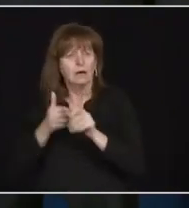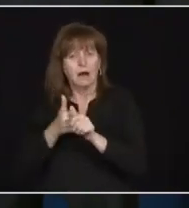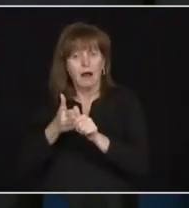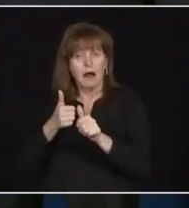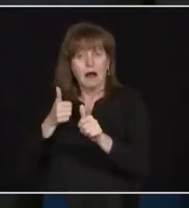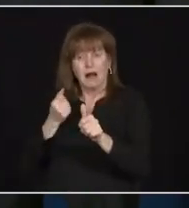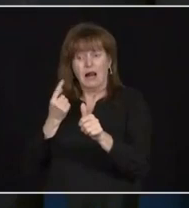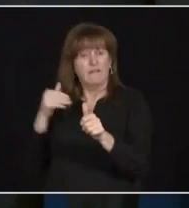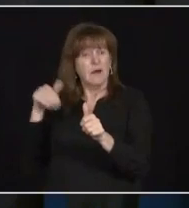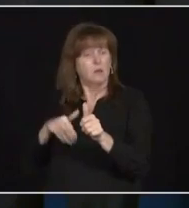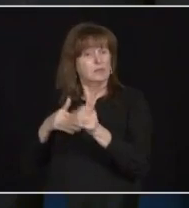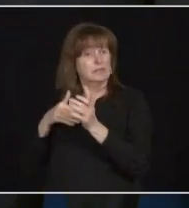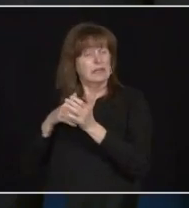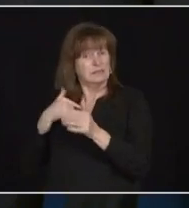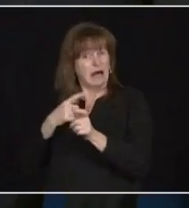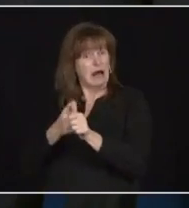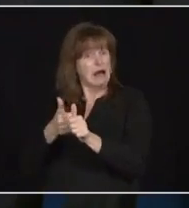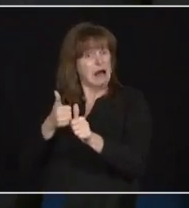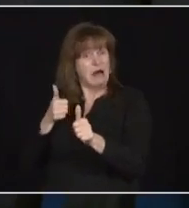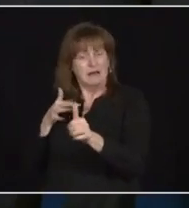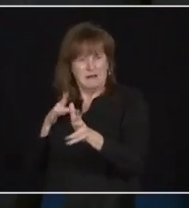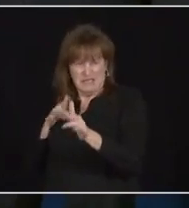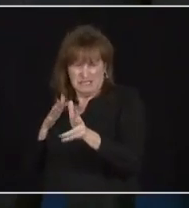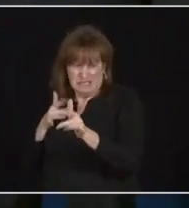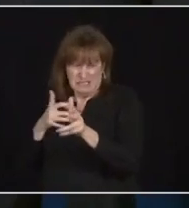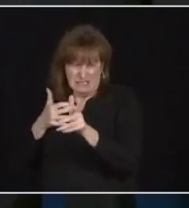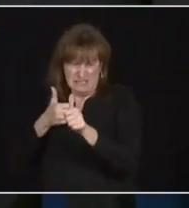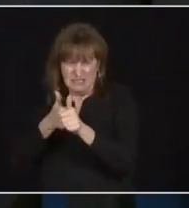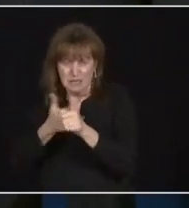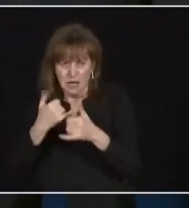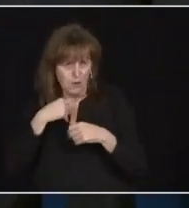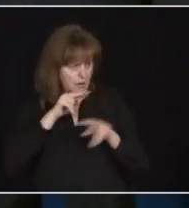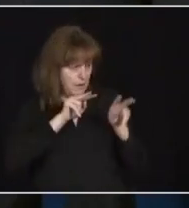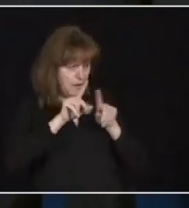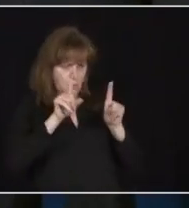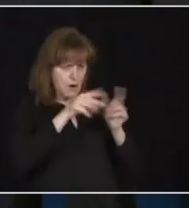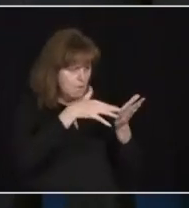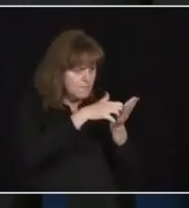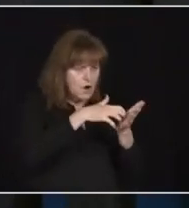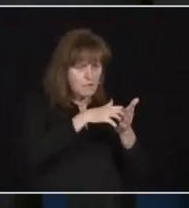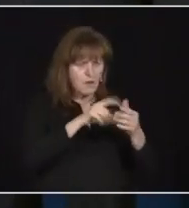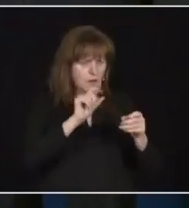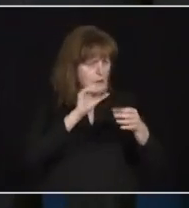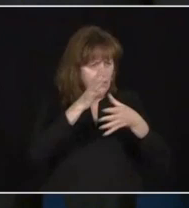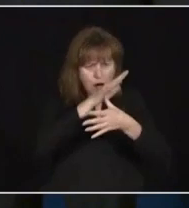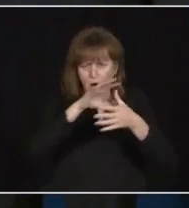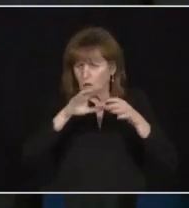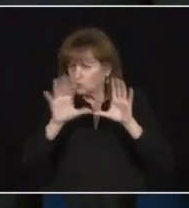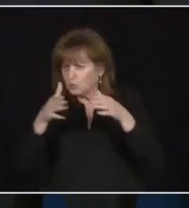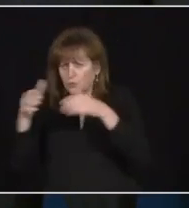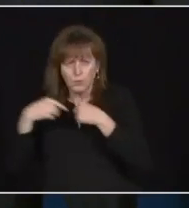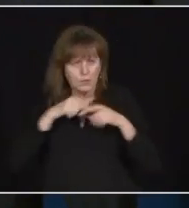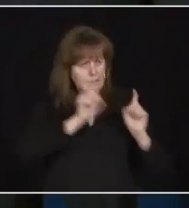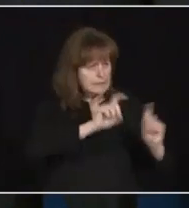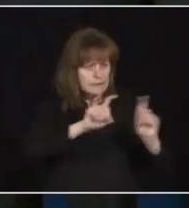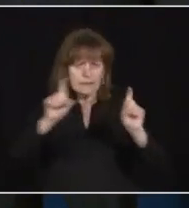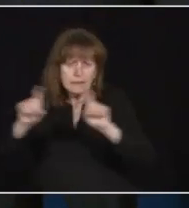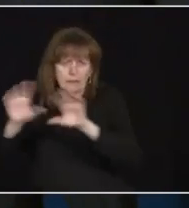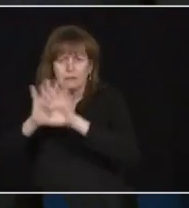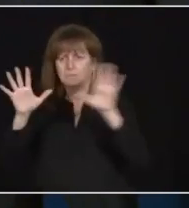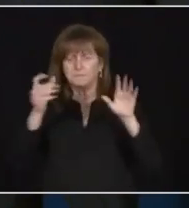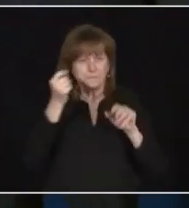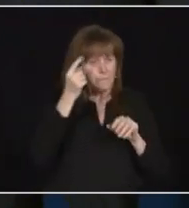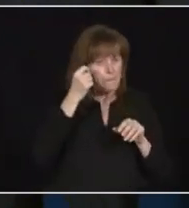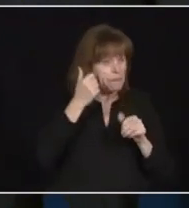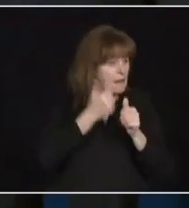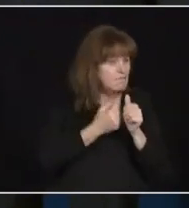then turn our focus to testing priority groups and vulnerable populations, including every resident and staff member in a